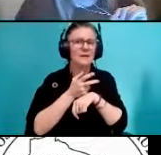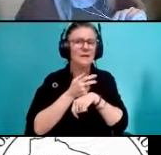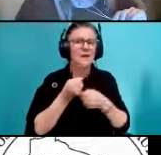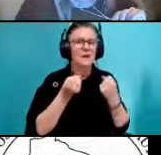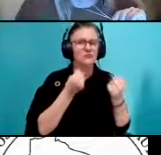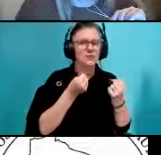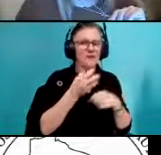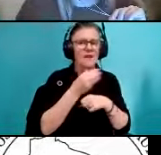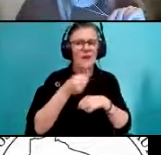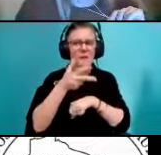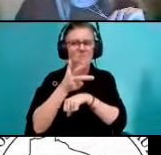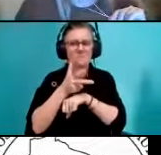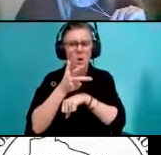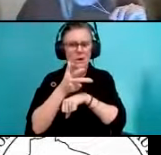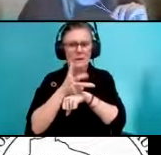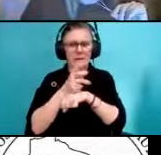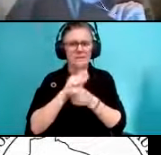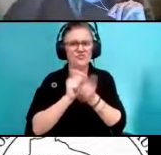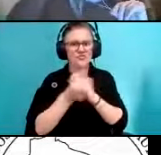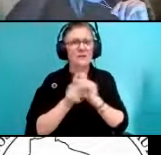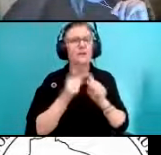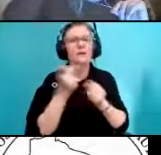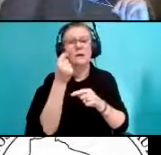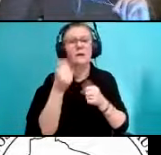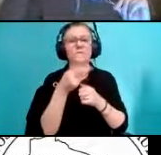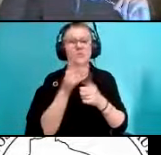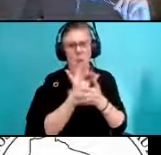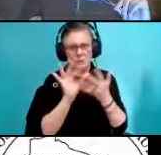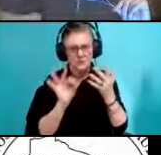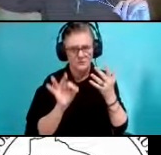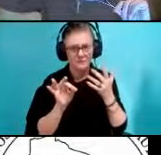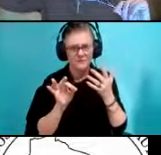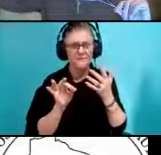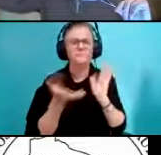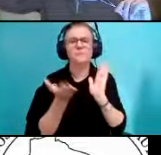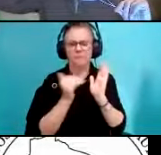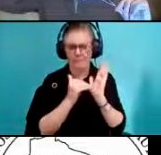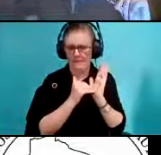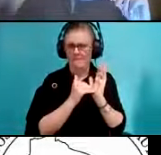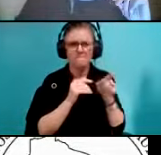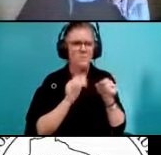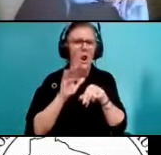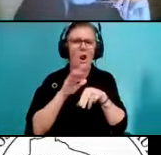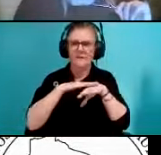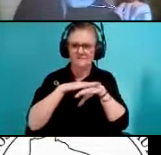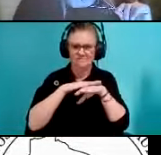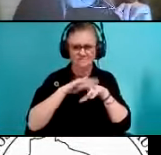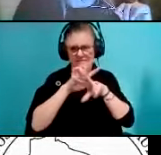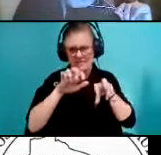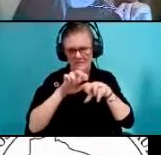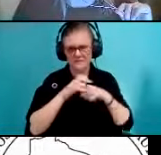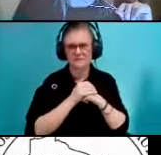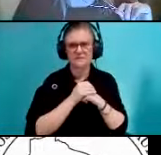parking potentially in this area. Now there's a few different options that could be looked at. So again, this is just our initial analysis,